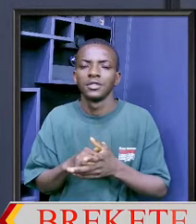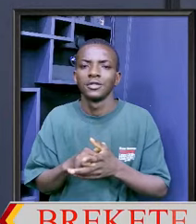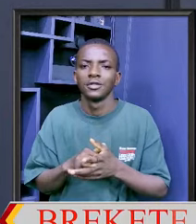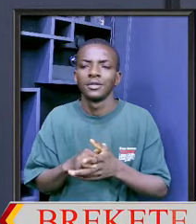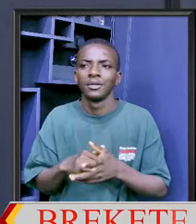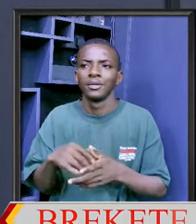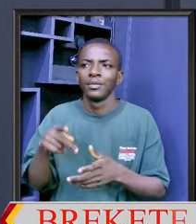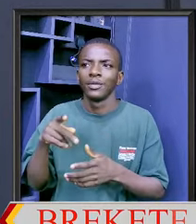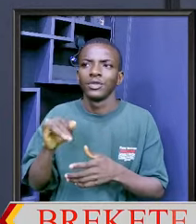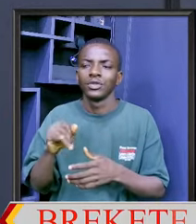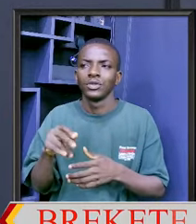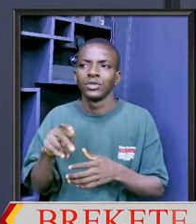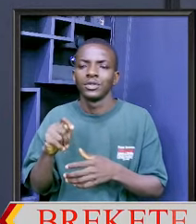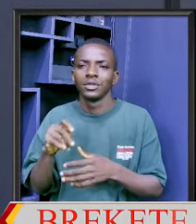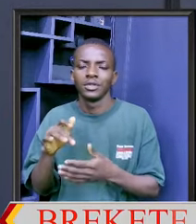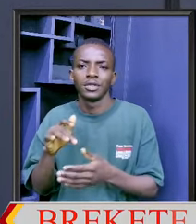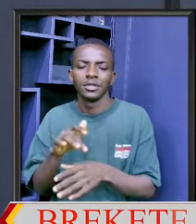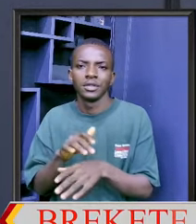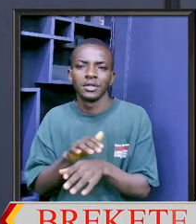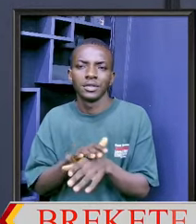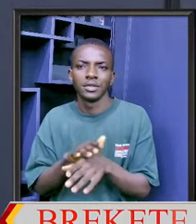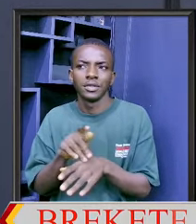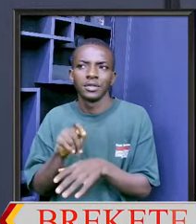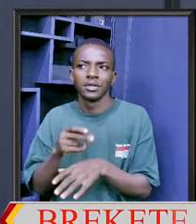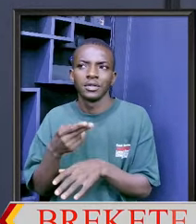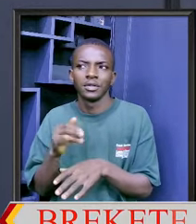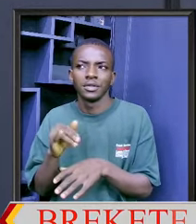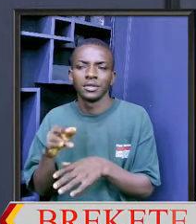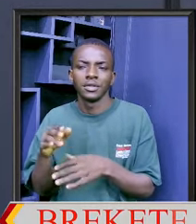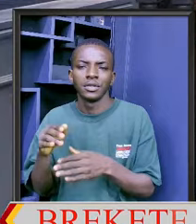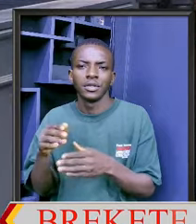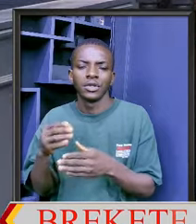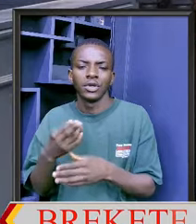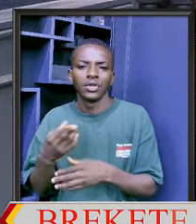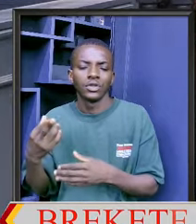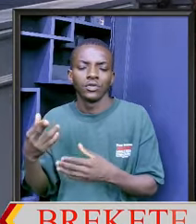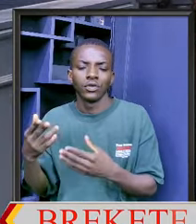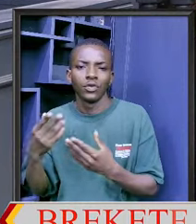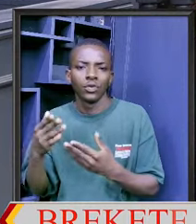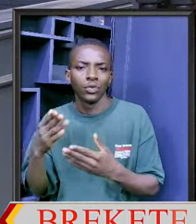we be physiotherapist quickly, please. Another resourceful human being.